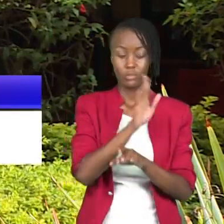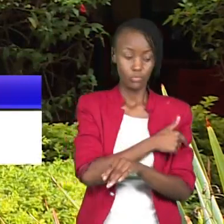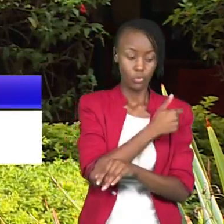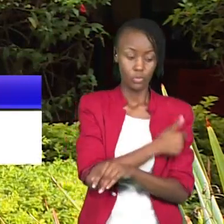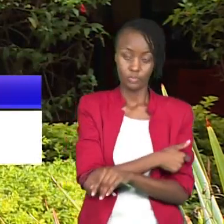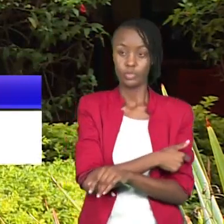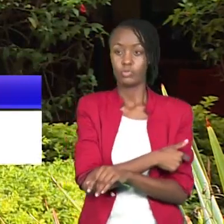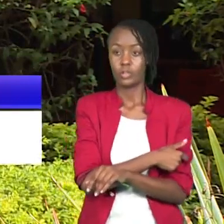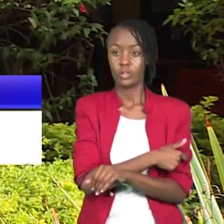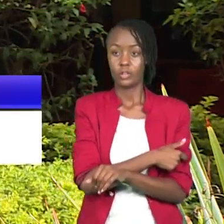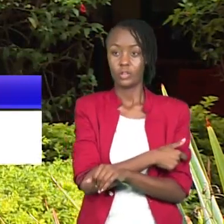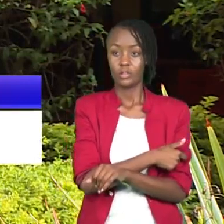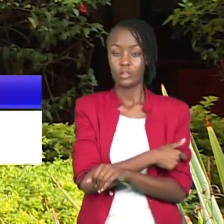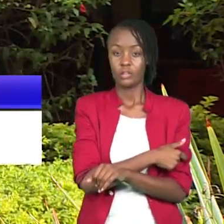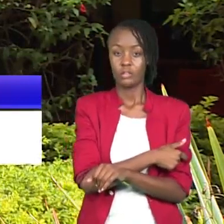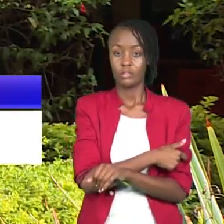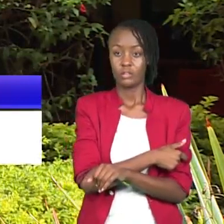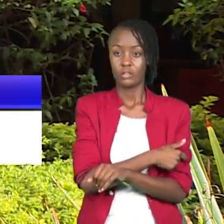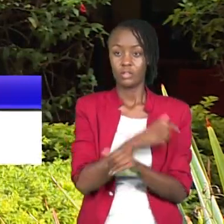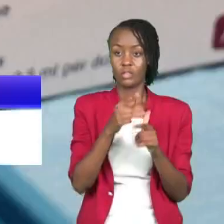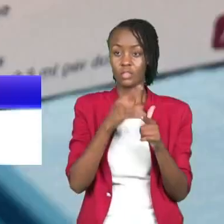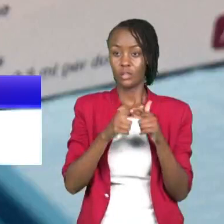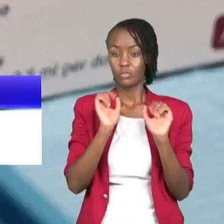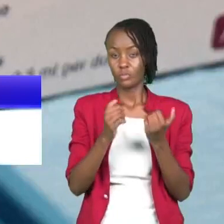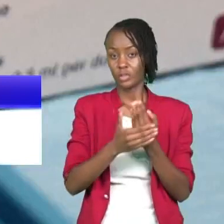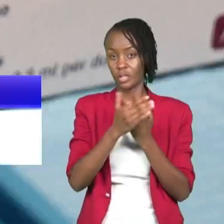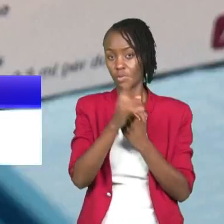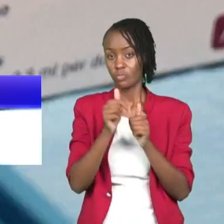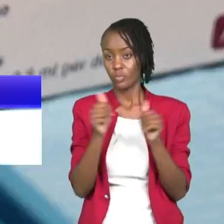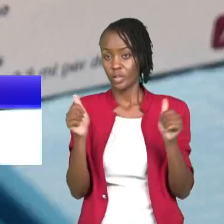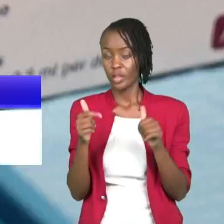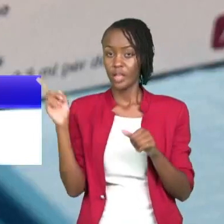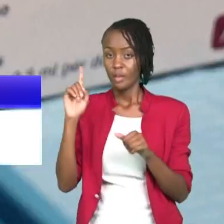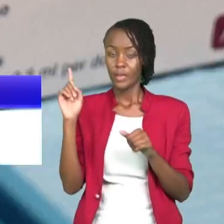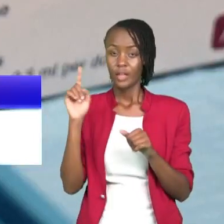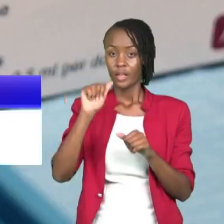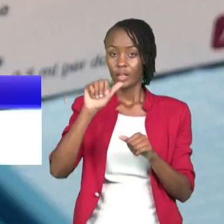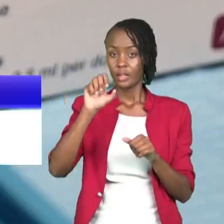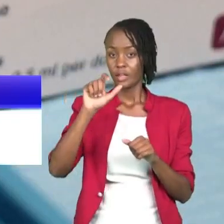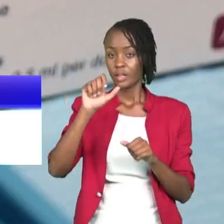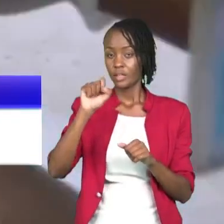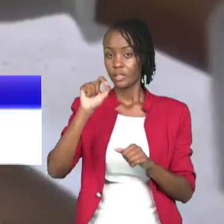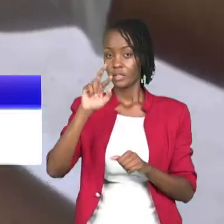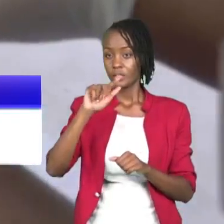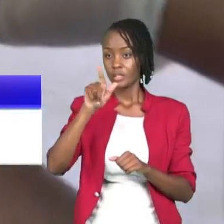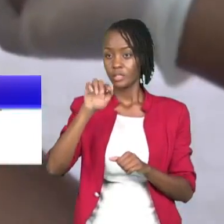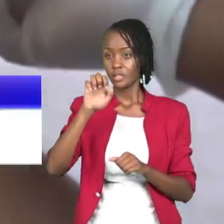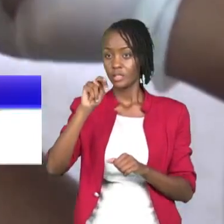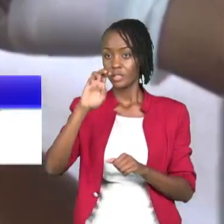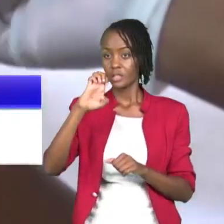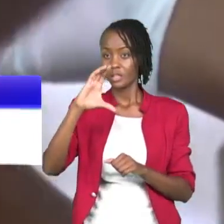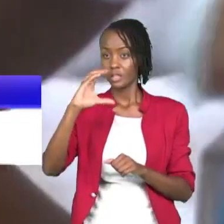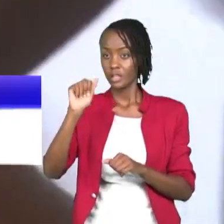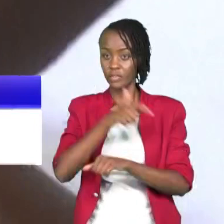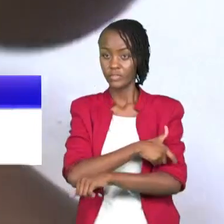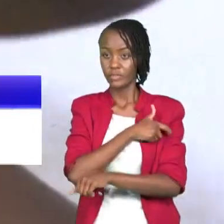you received the jab and they can attend to you. As this AstraZeneca vaccine rollout continues, the concern is that